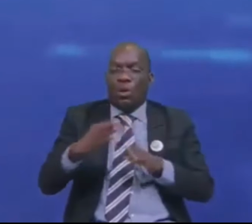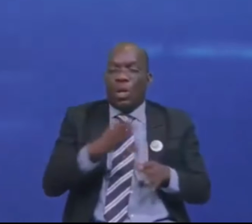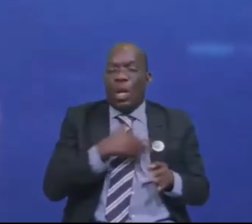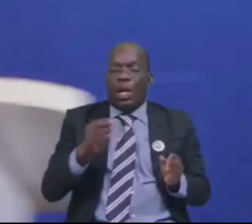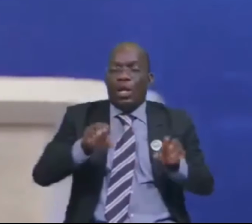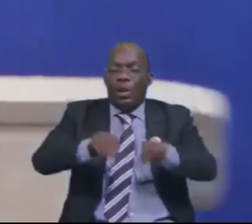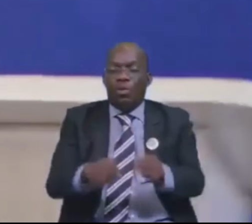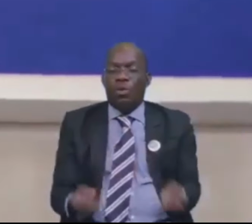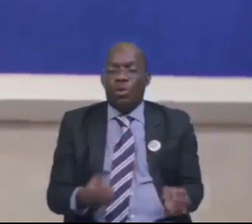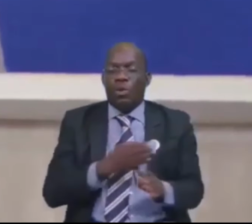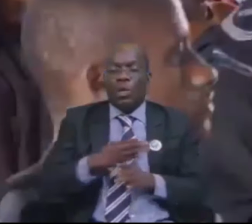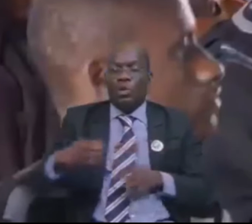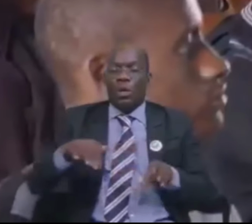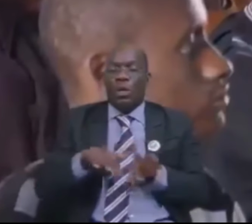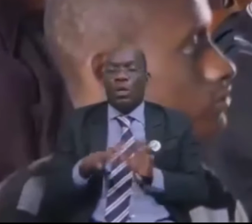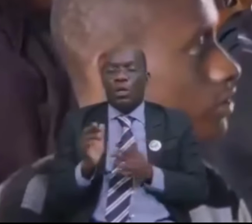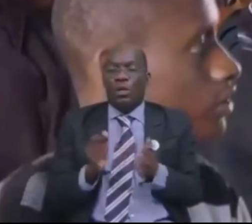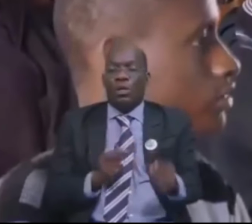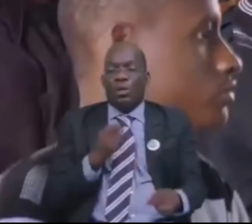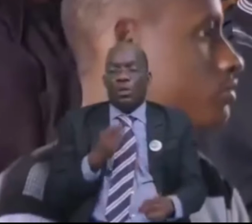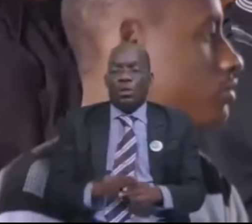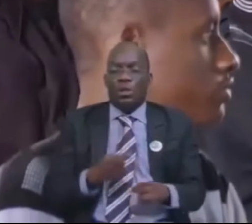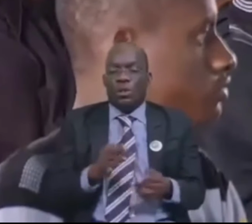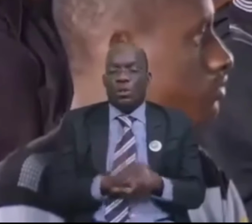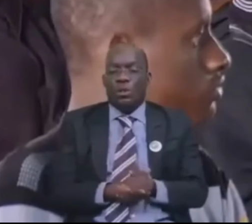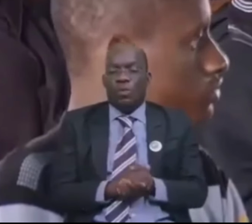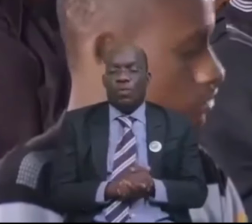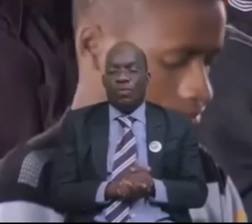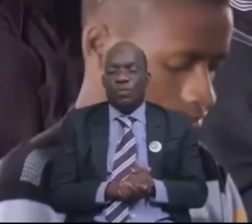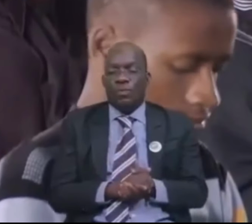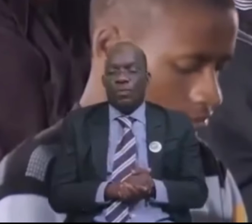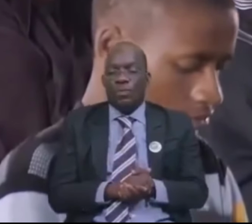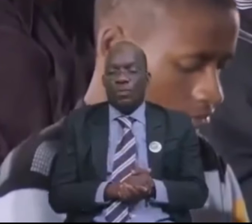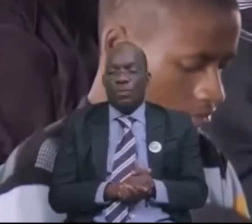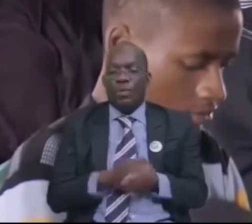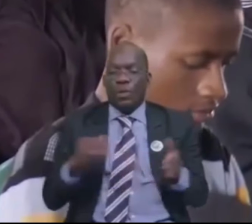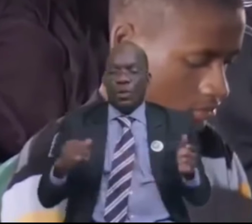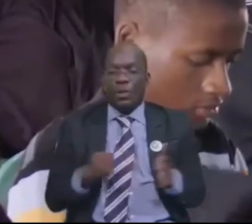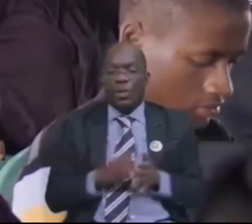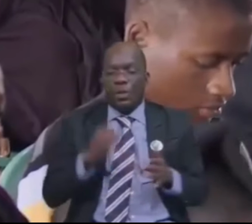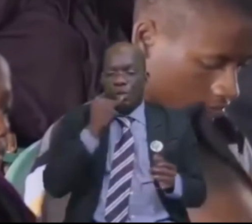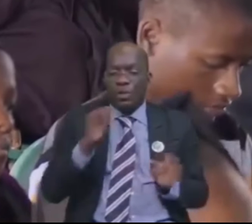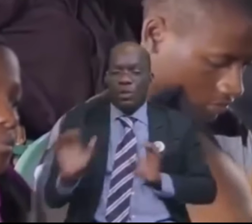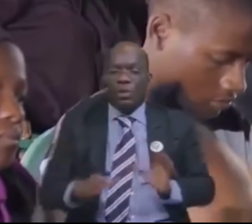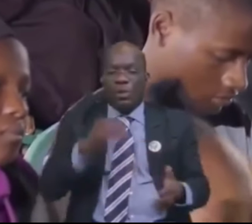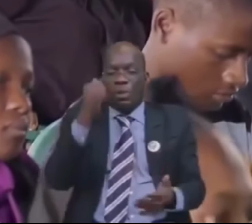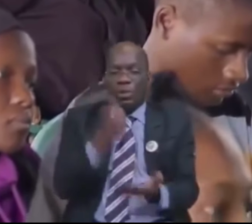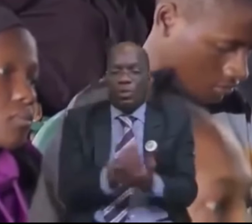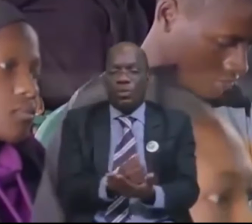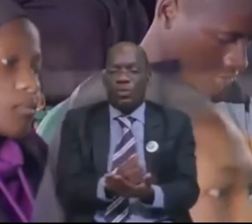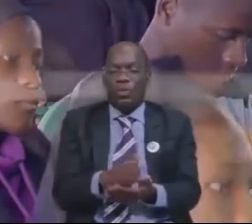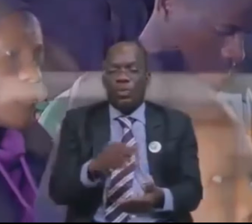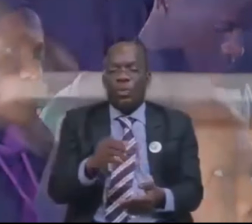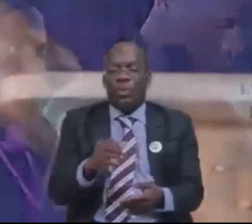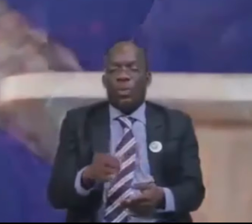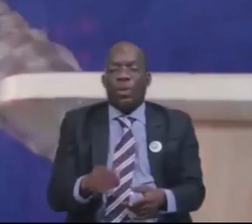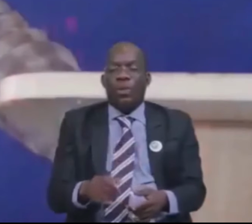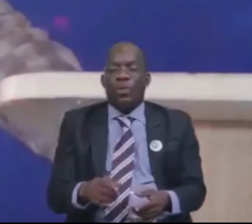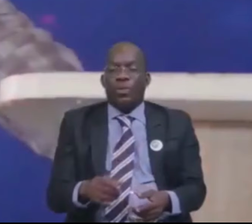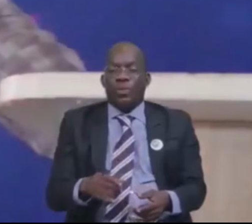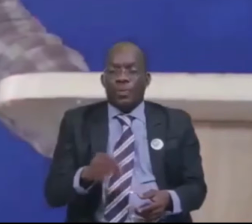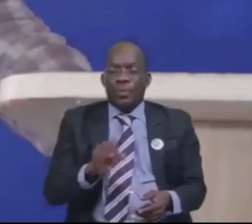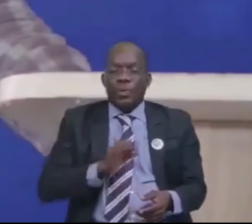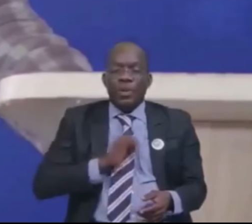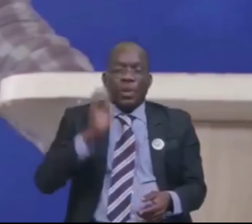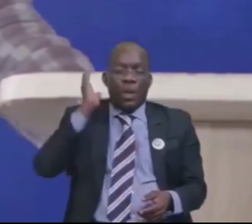in Jesus' name. It is done. I will see you on